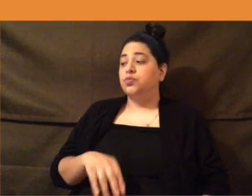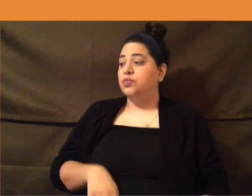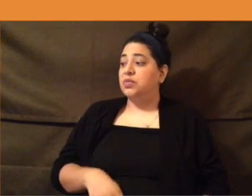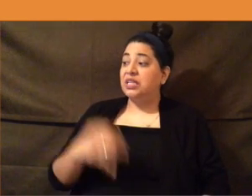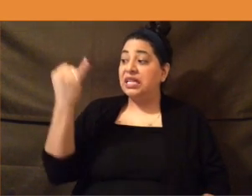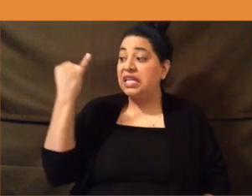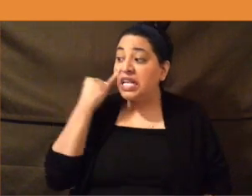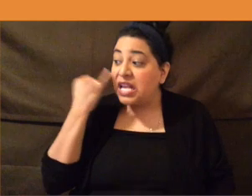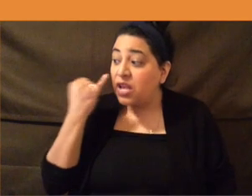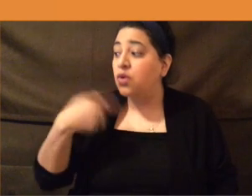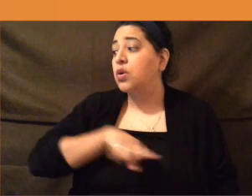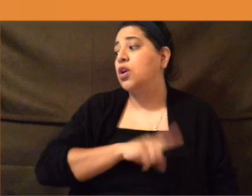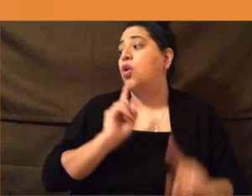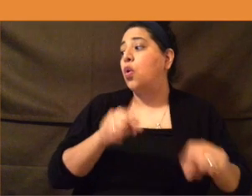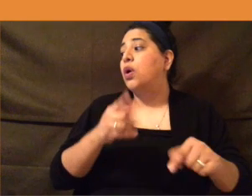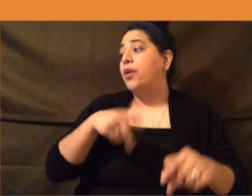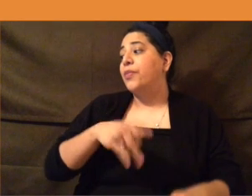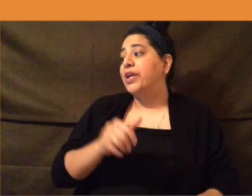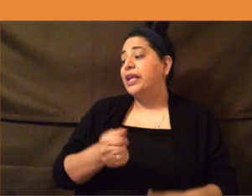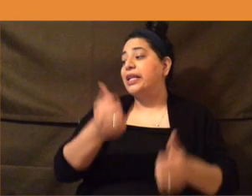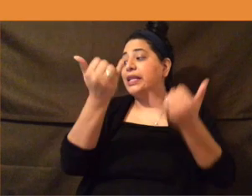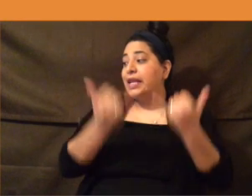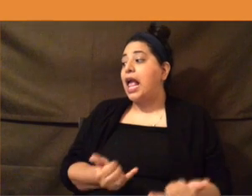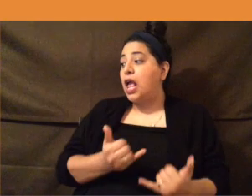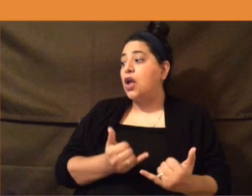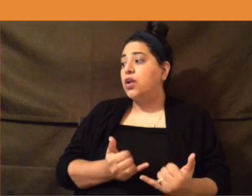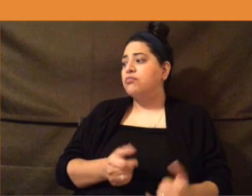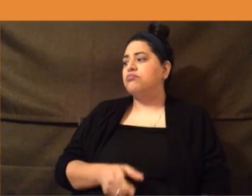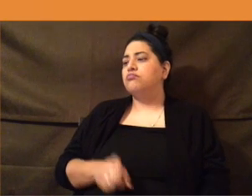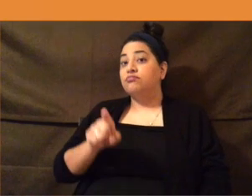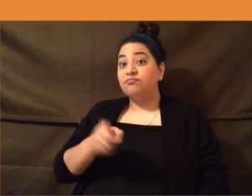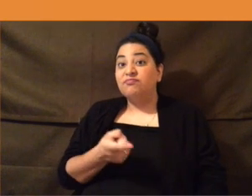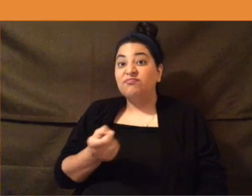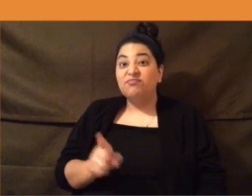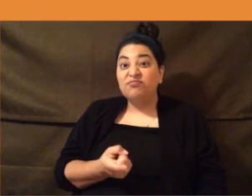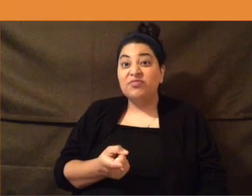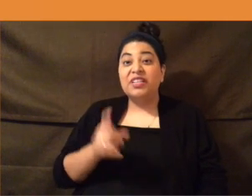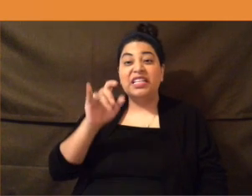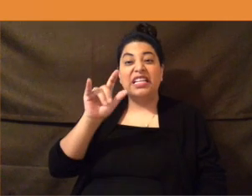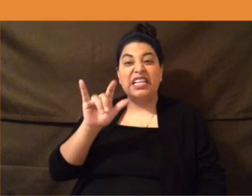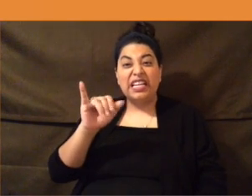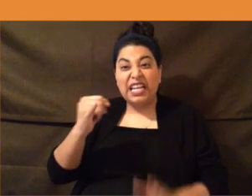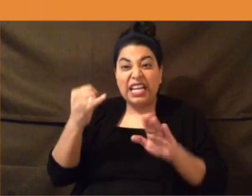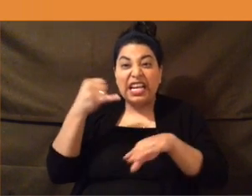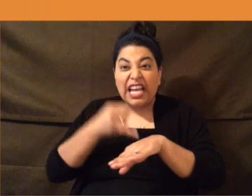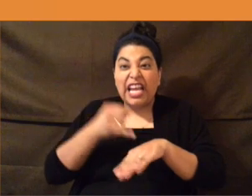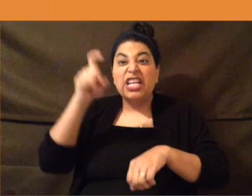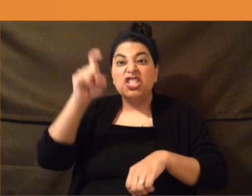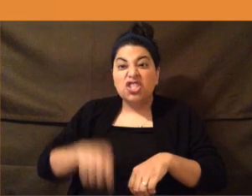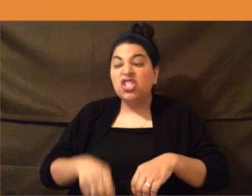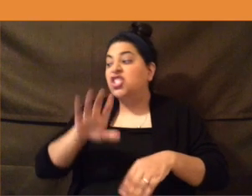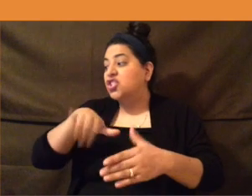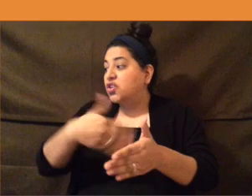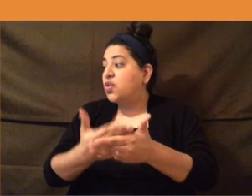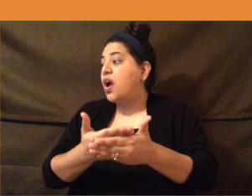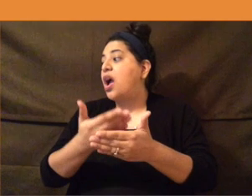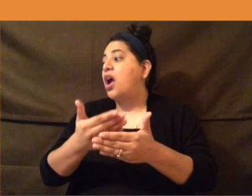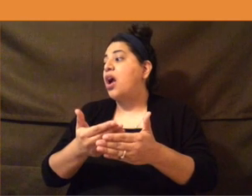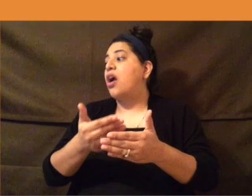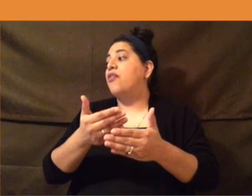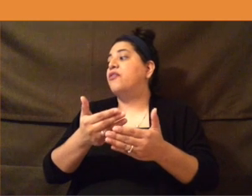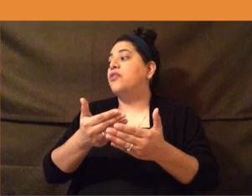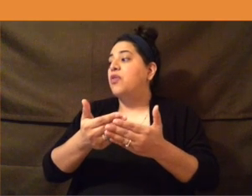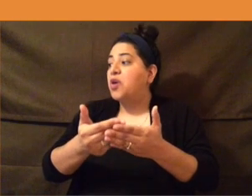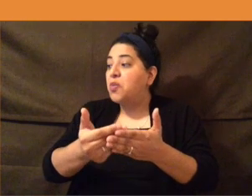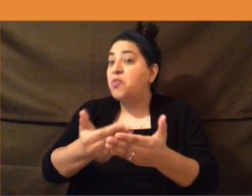should be delivered by 6 o'clock. Okay. And I have a comma right there. If we order the pizza now, comma, because